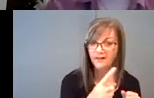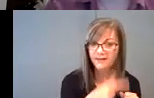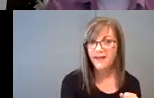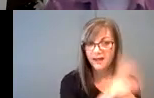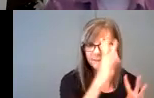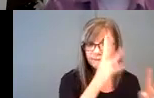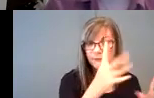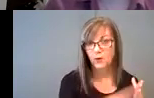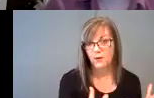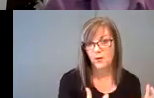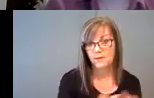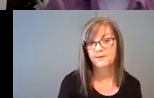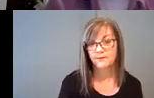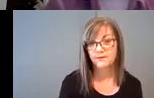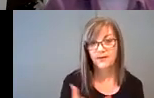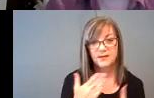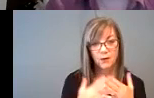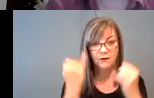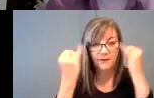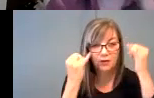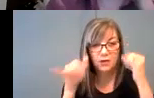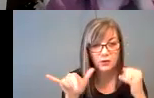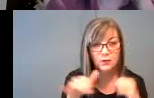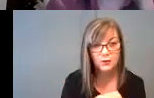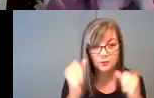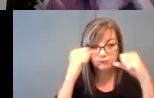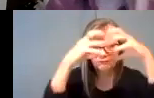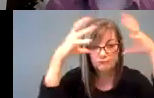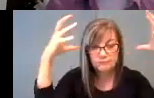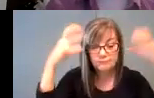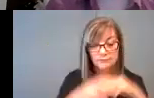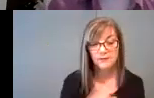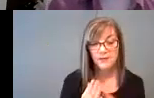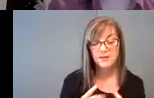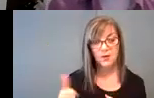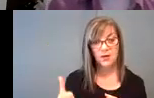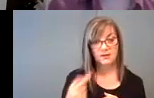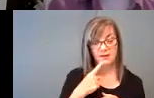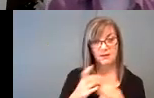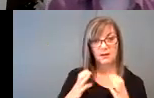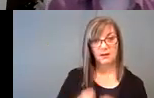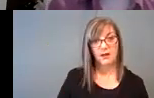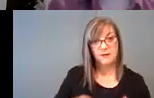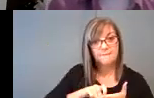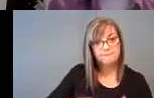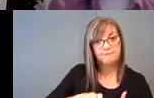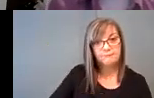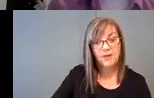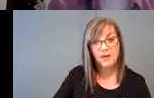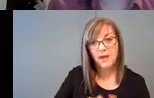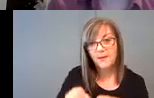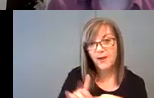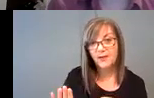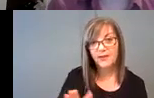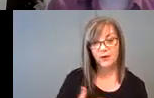of imagination. Someone is also sharing in the chat that they have clients journal what their happy space looks like, whether